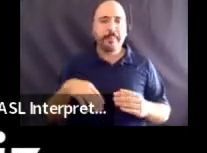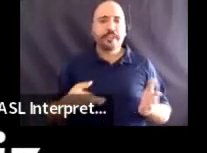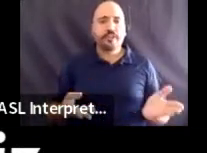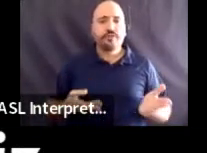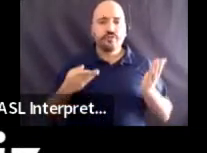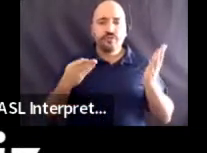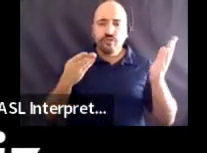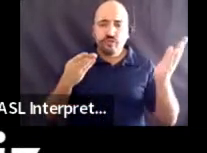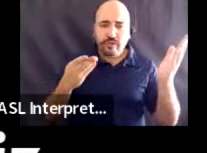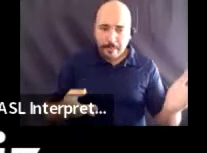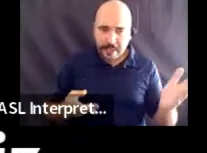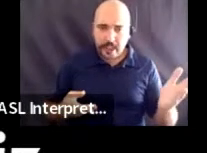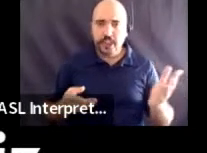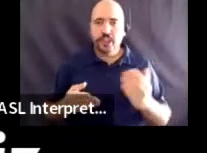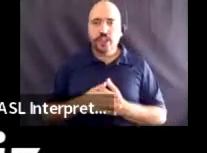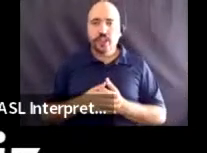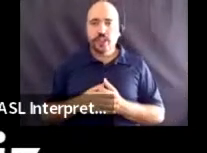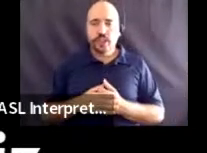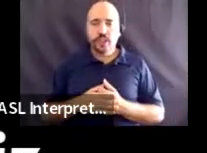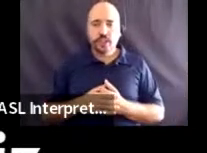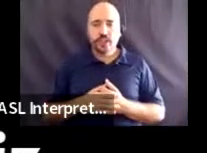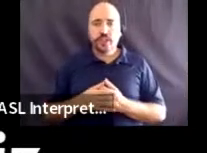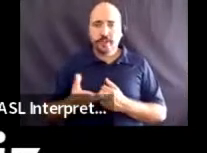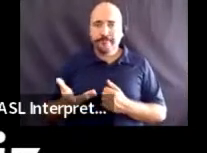recommendations, and